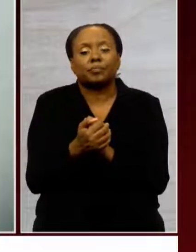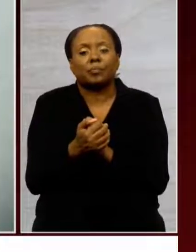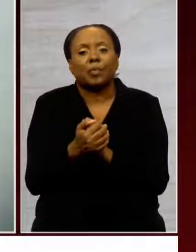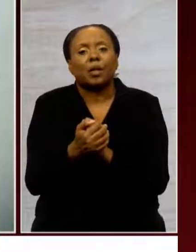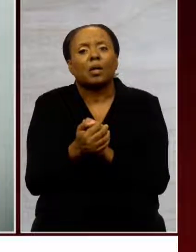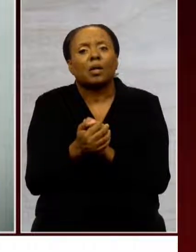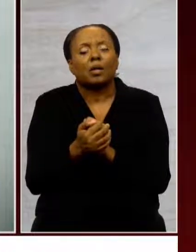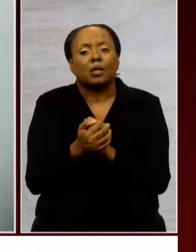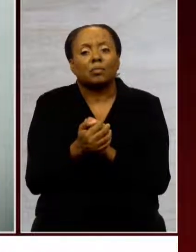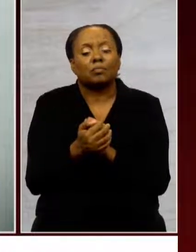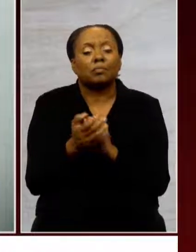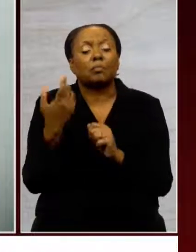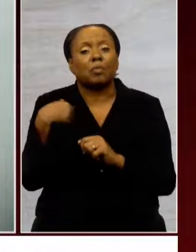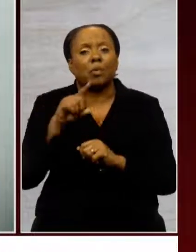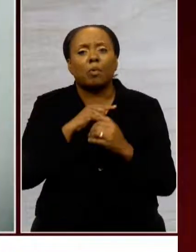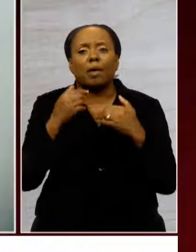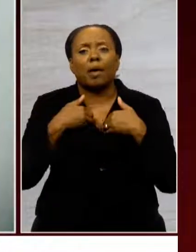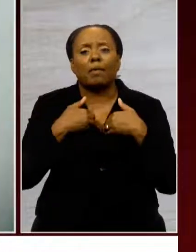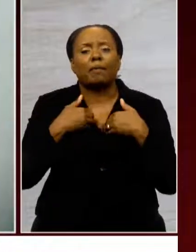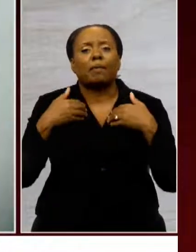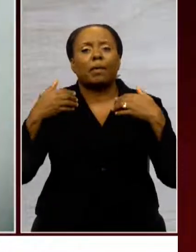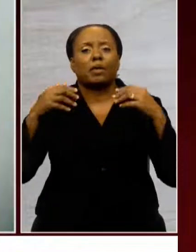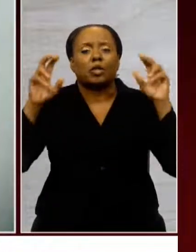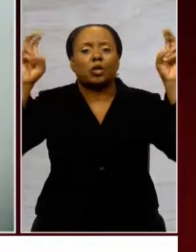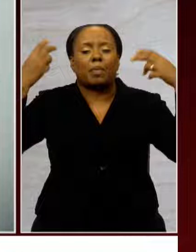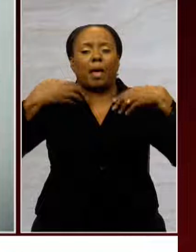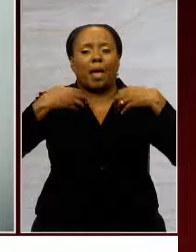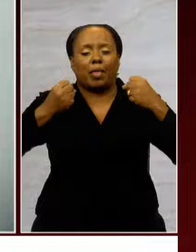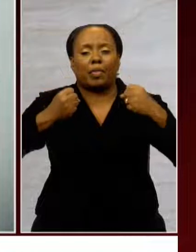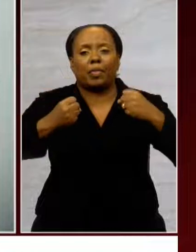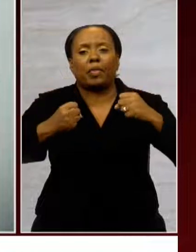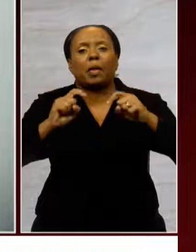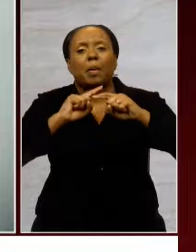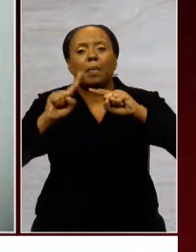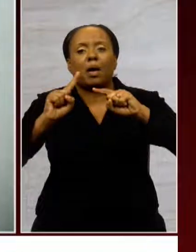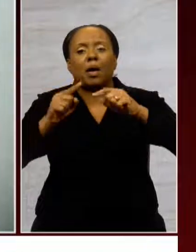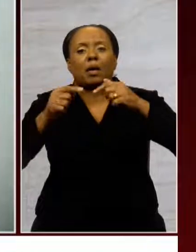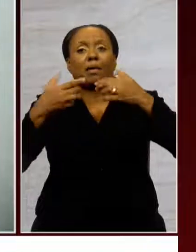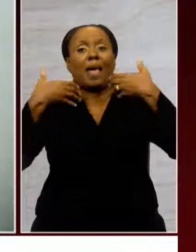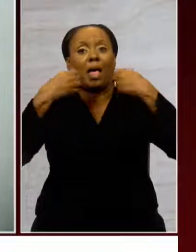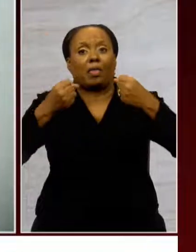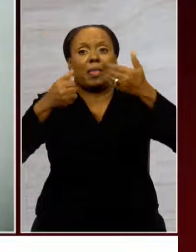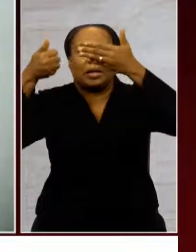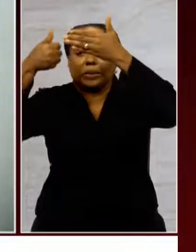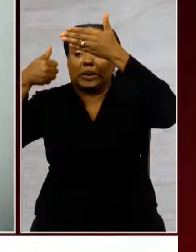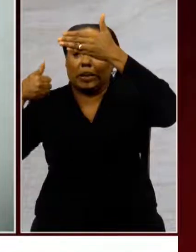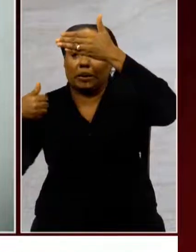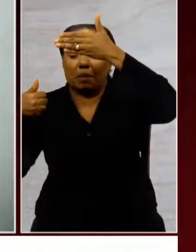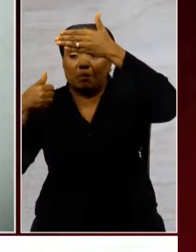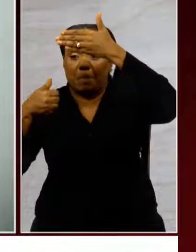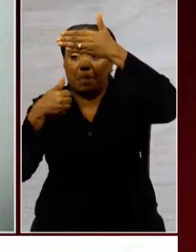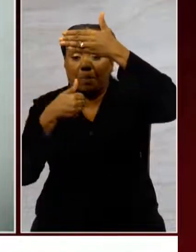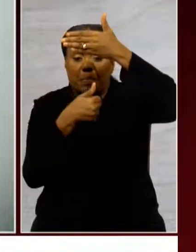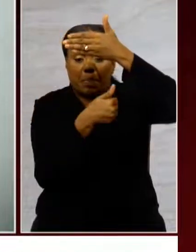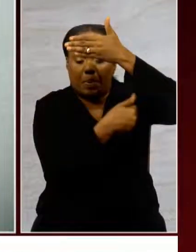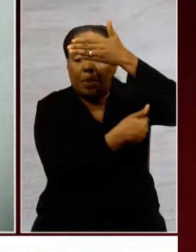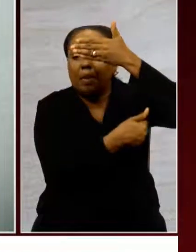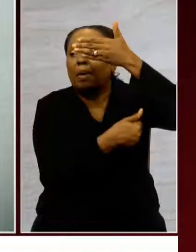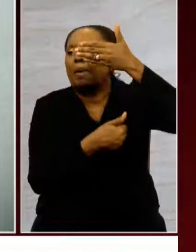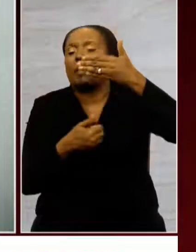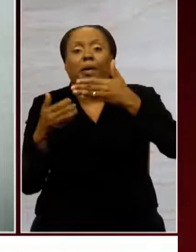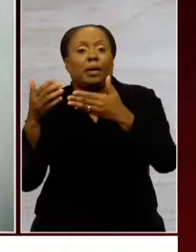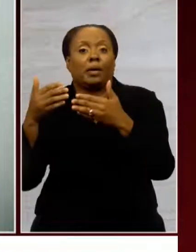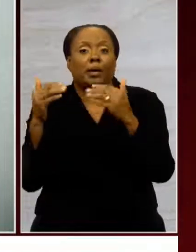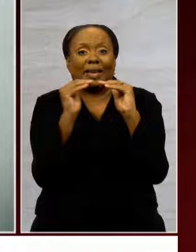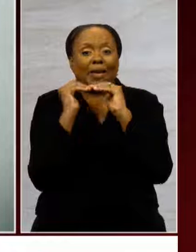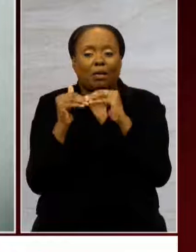healthcare. Calls for persons with disabilities to have equal access. Equal access means that if we go